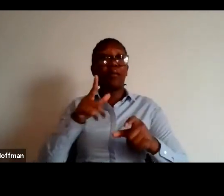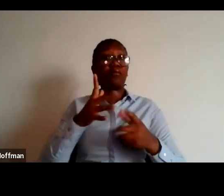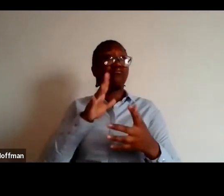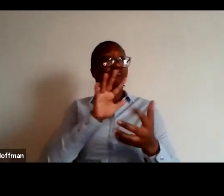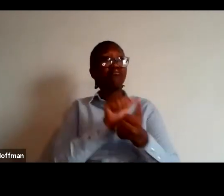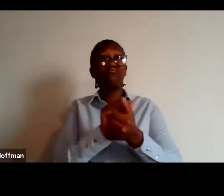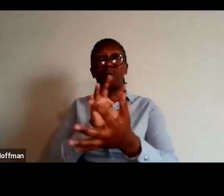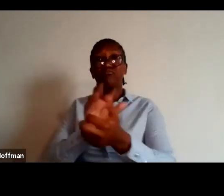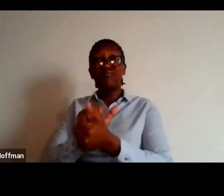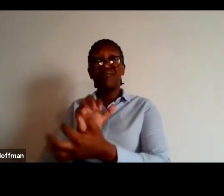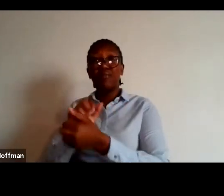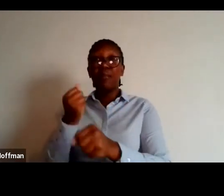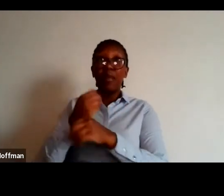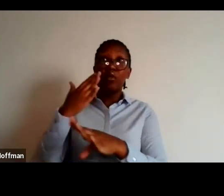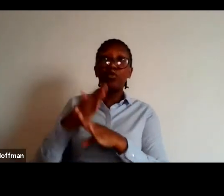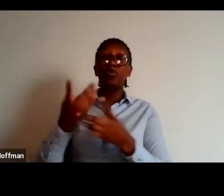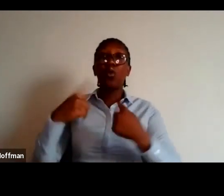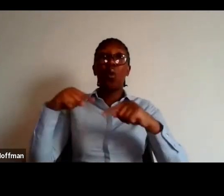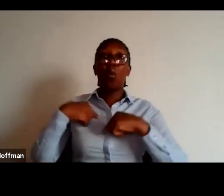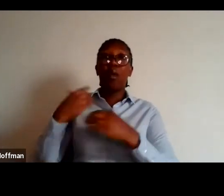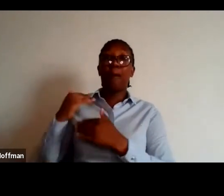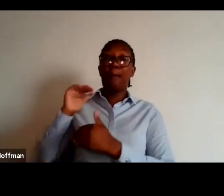space in the value chain.